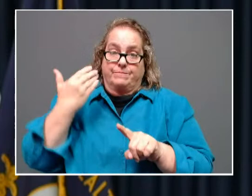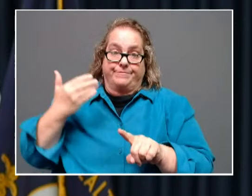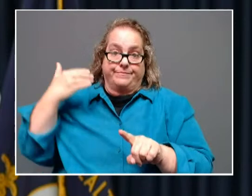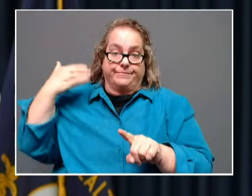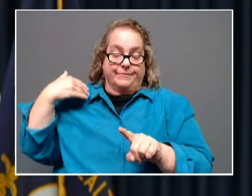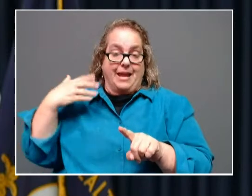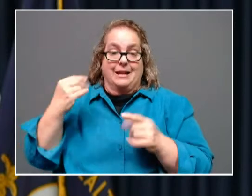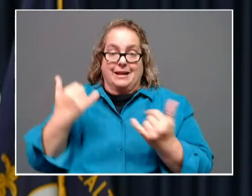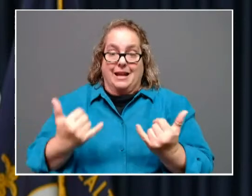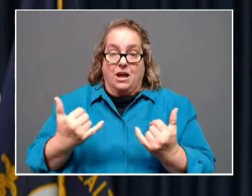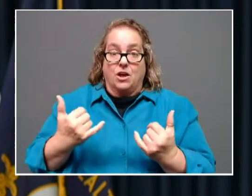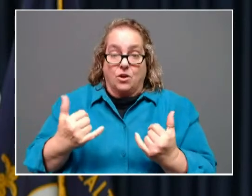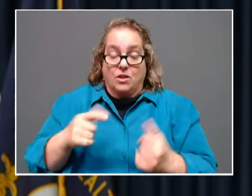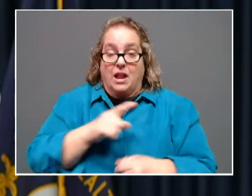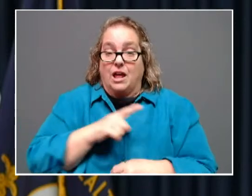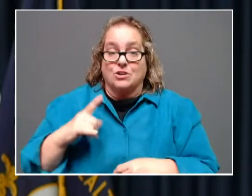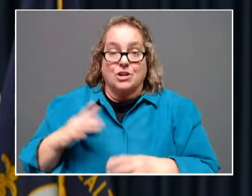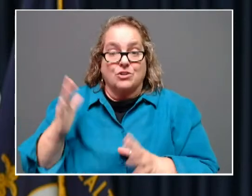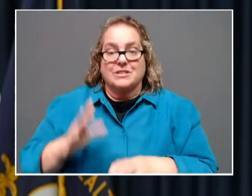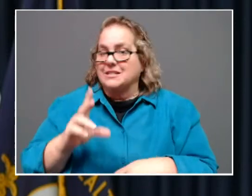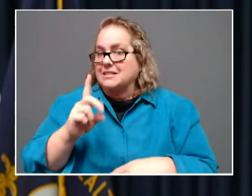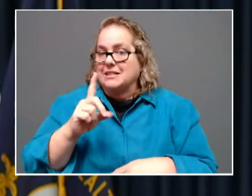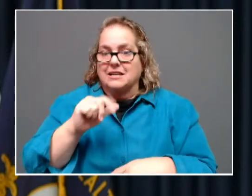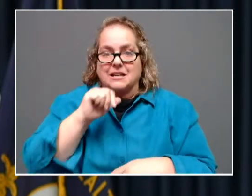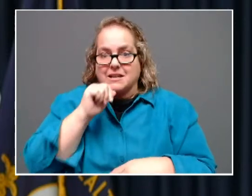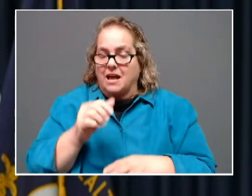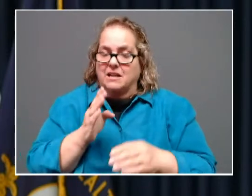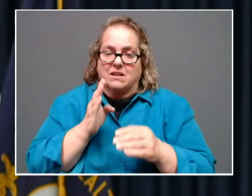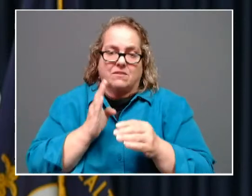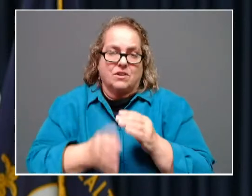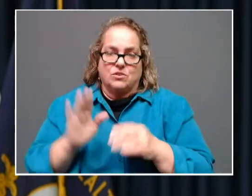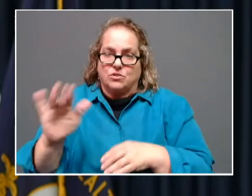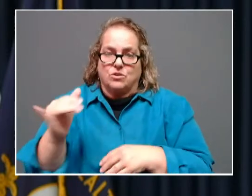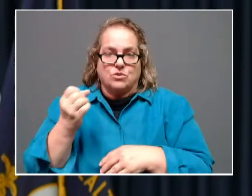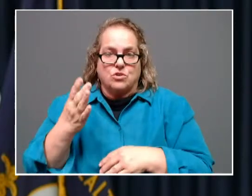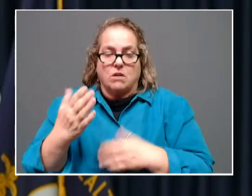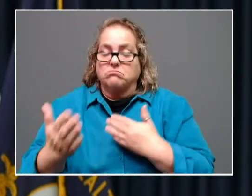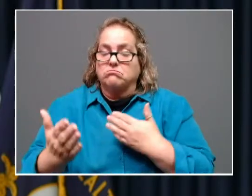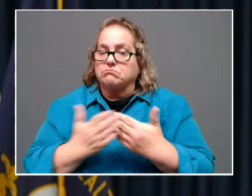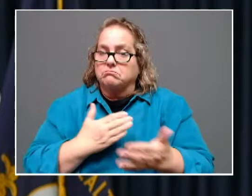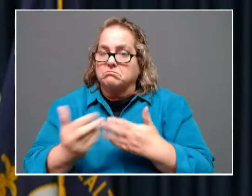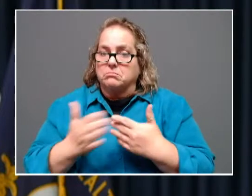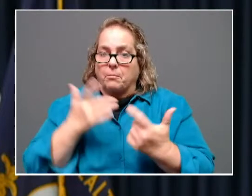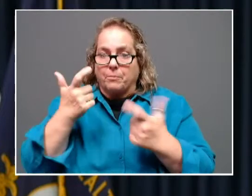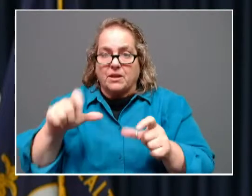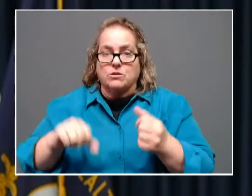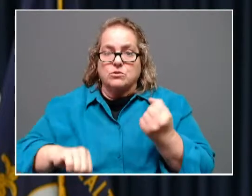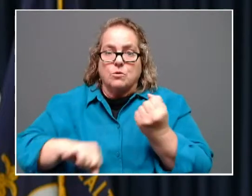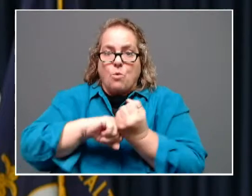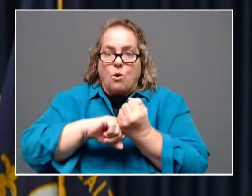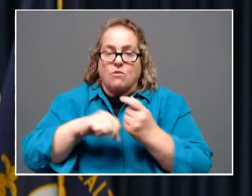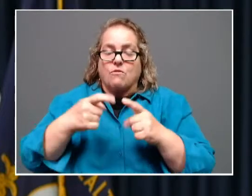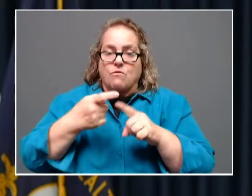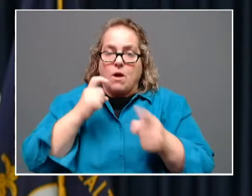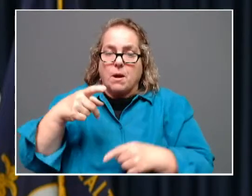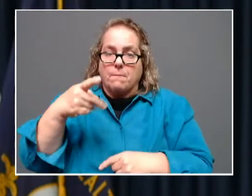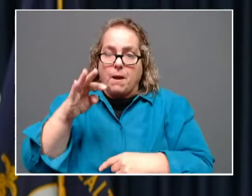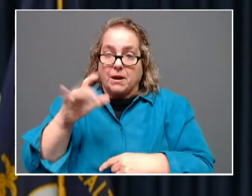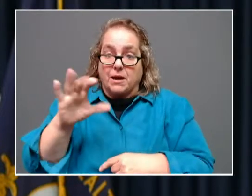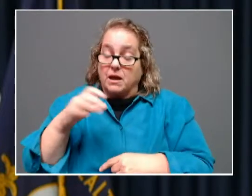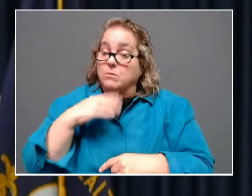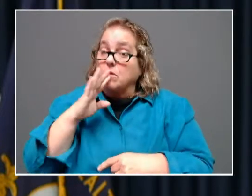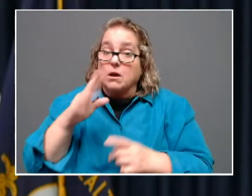did not get the job done despite broad support from the public. I'm talking about access to medical